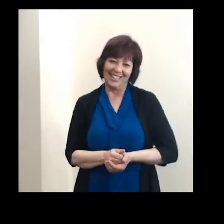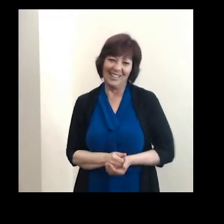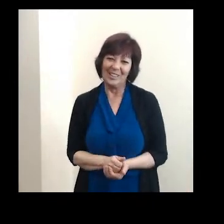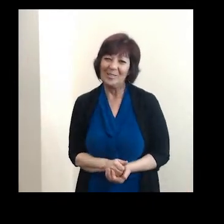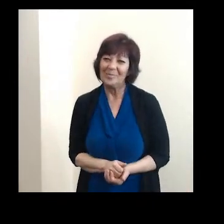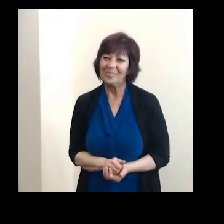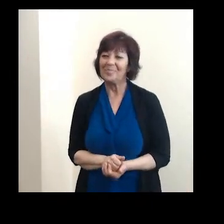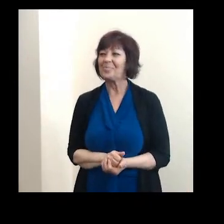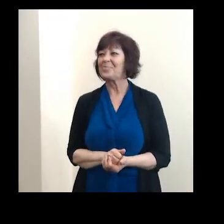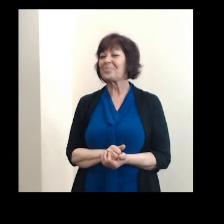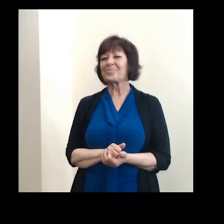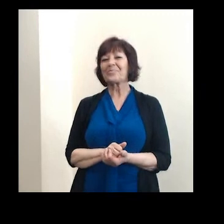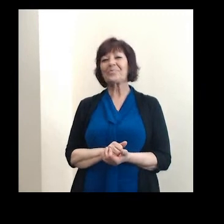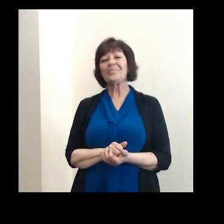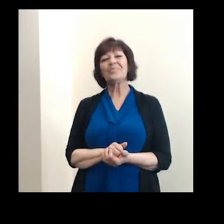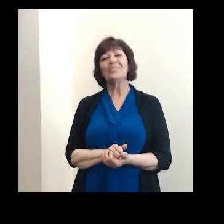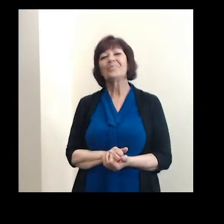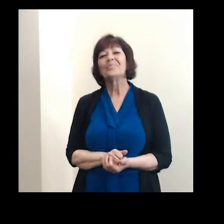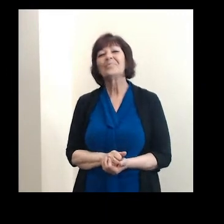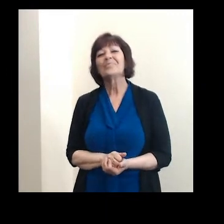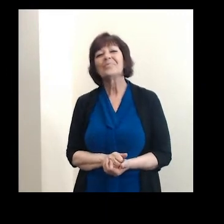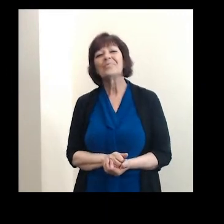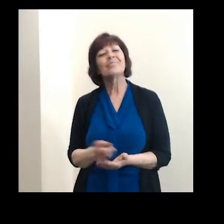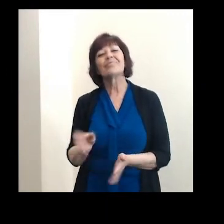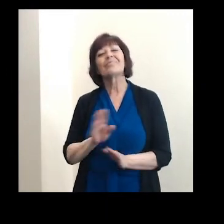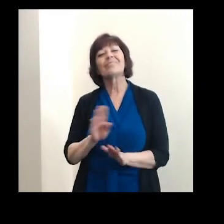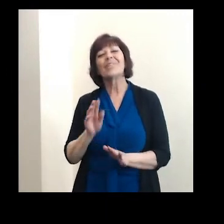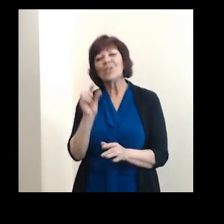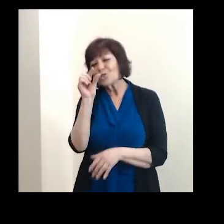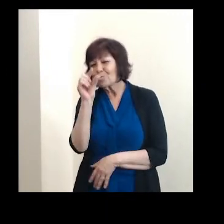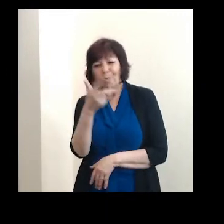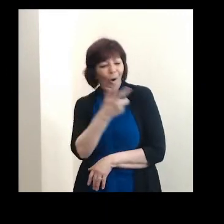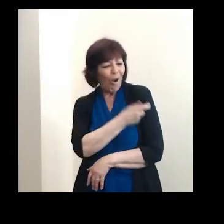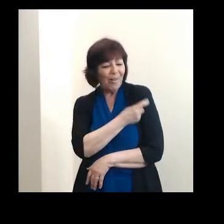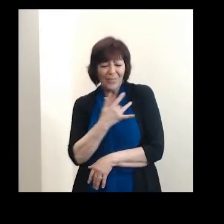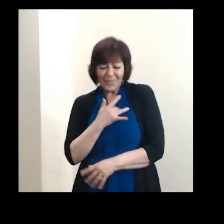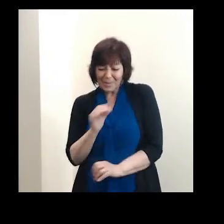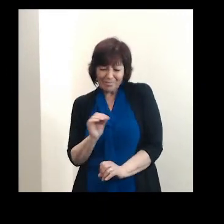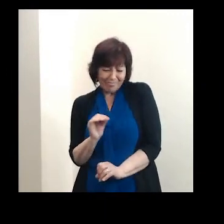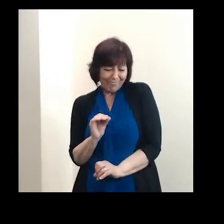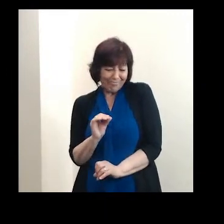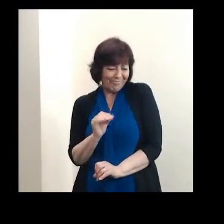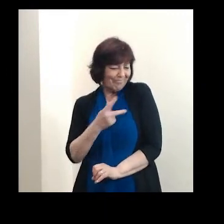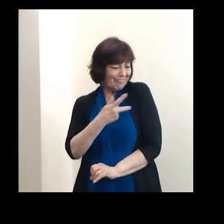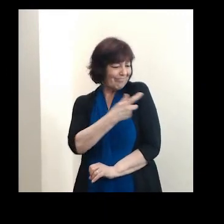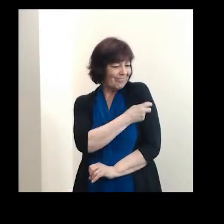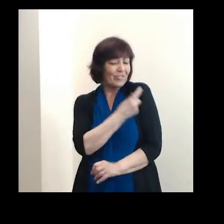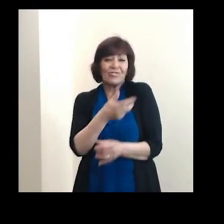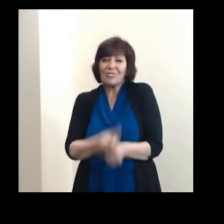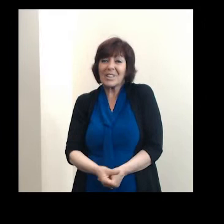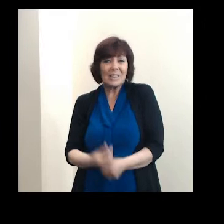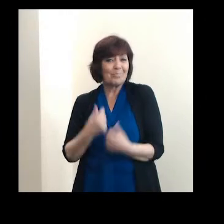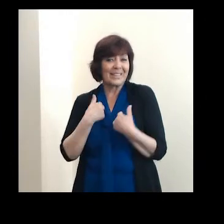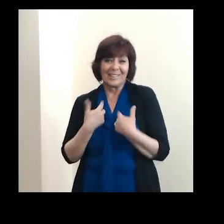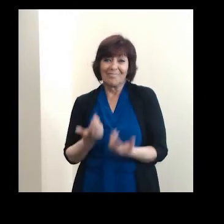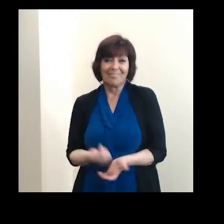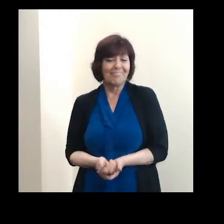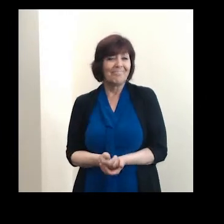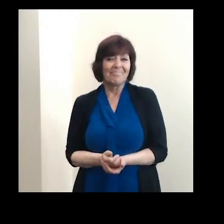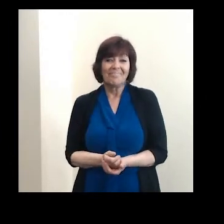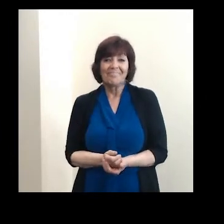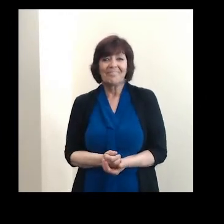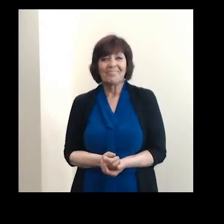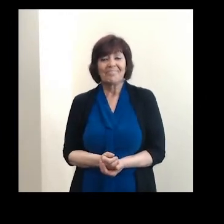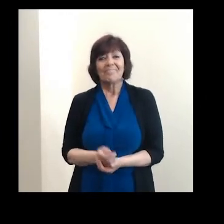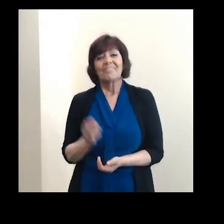in some TV ad. It's not. It's small. You won't even feel it enter your skin. Trust me. It